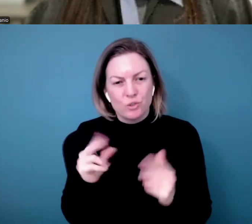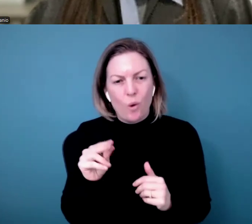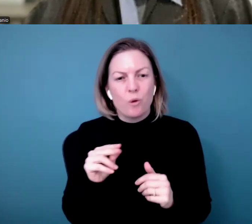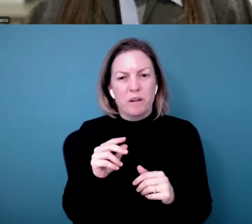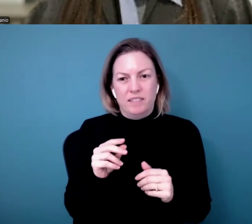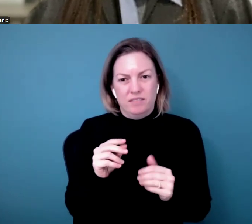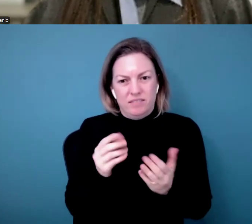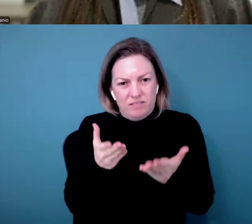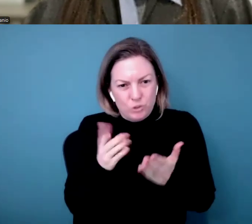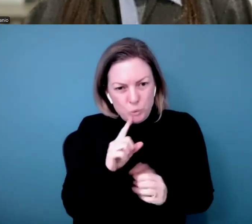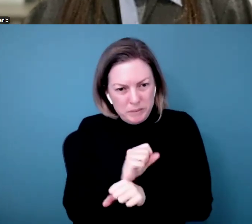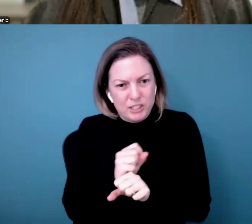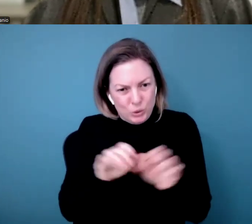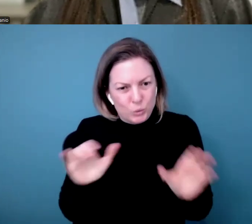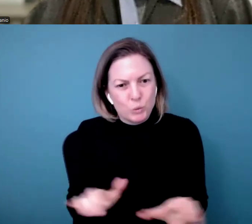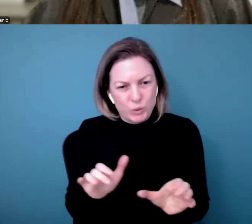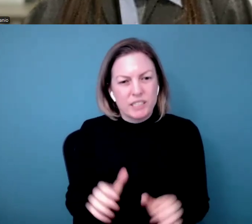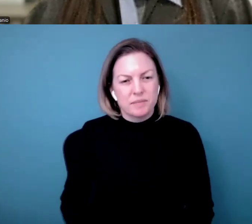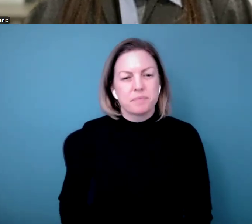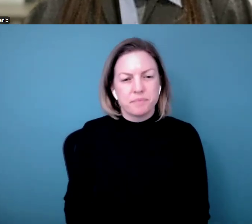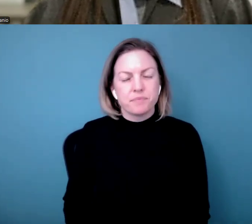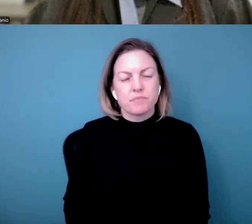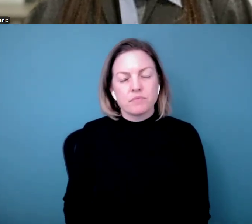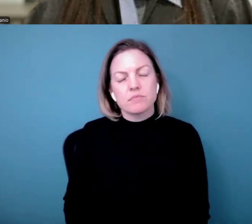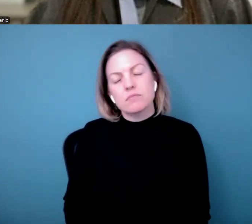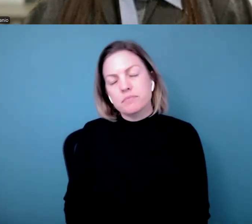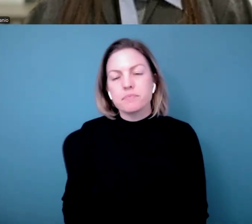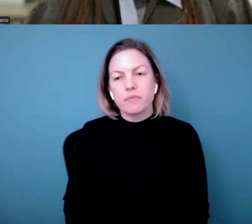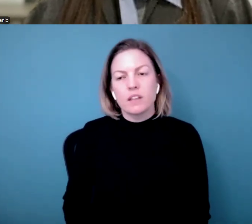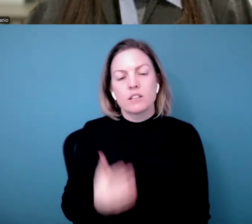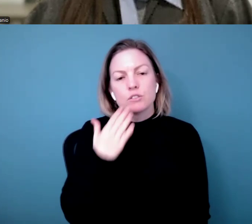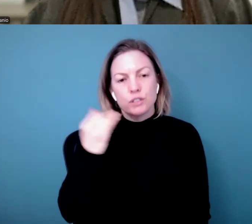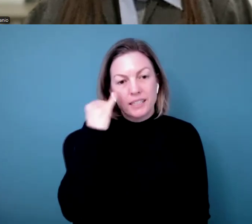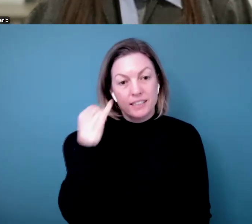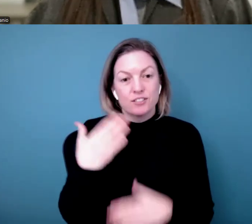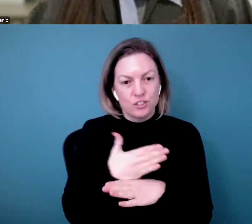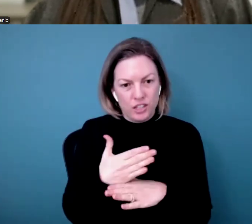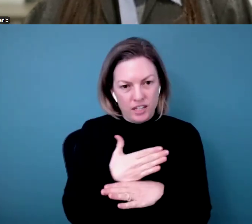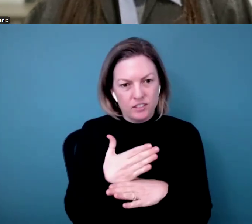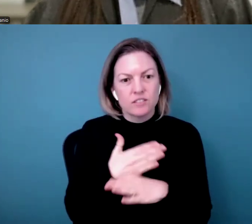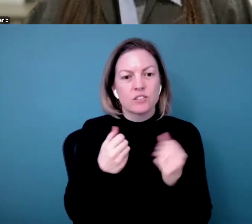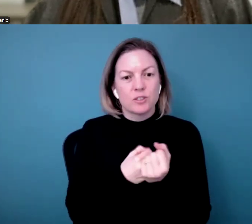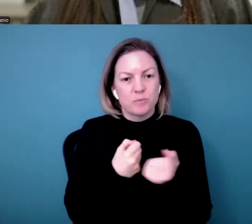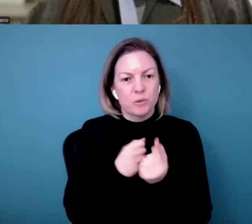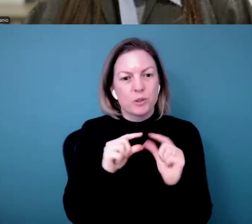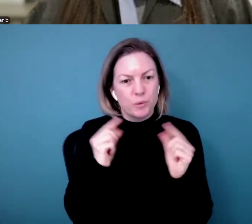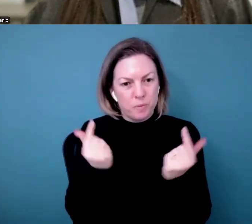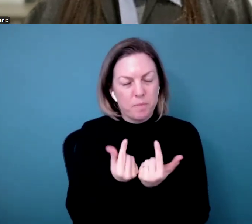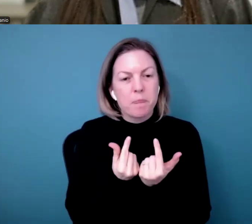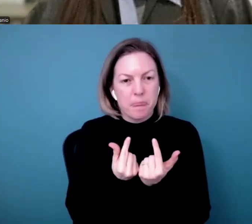know. But I think it's a good idea to share it in support groups